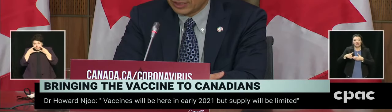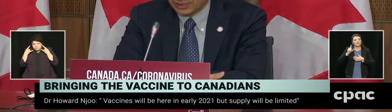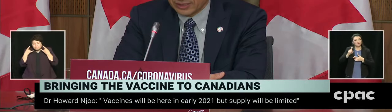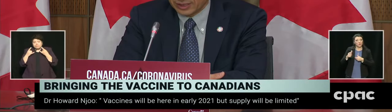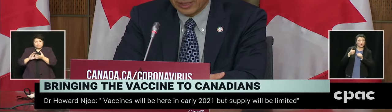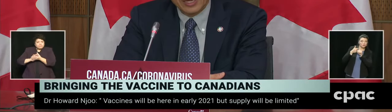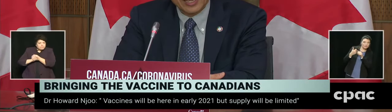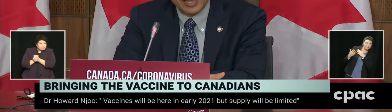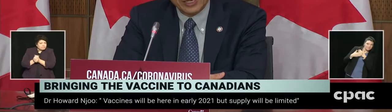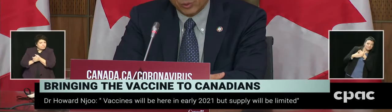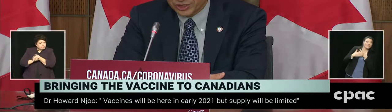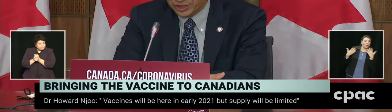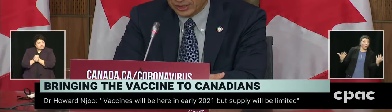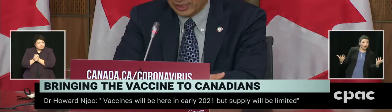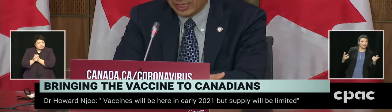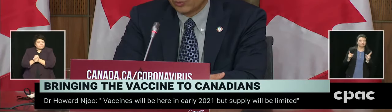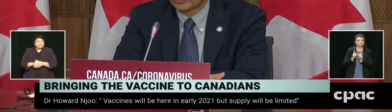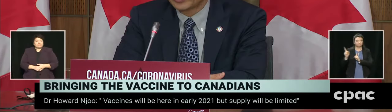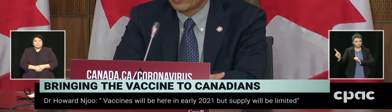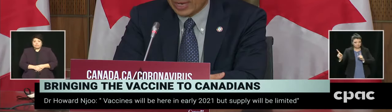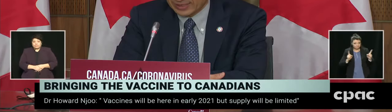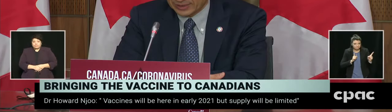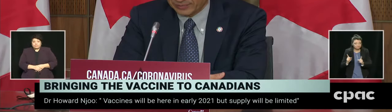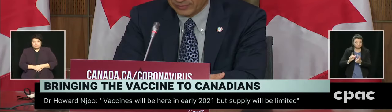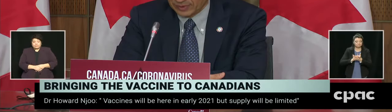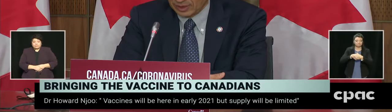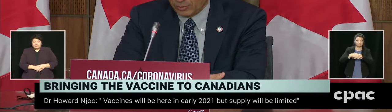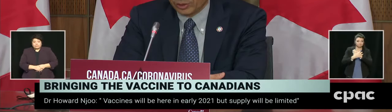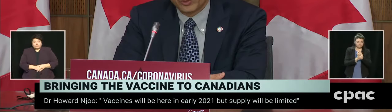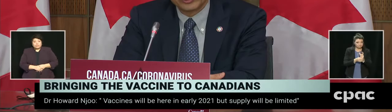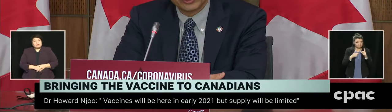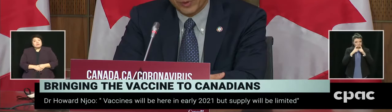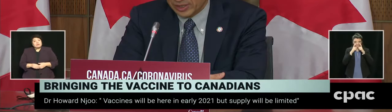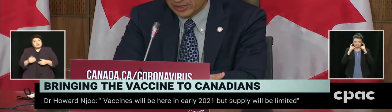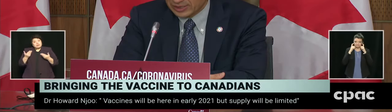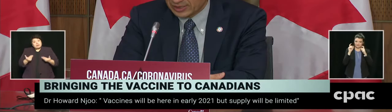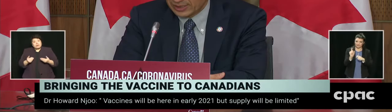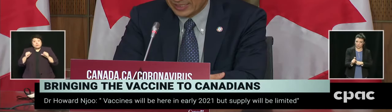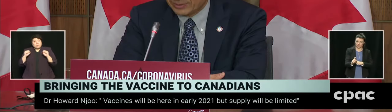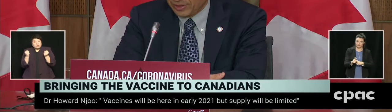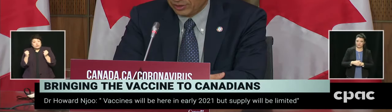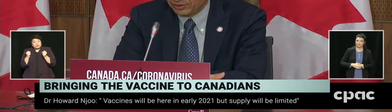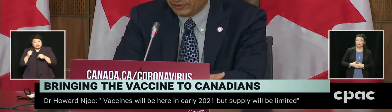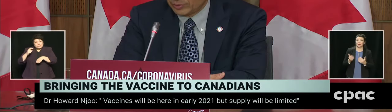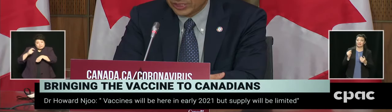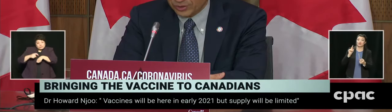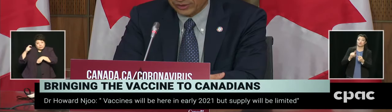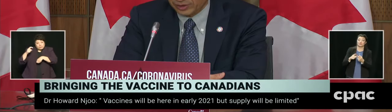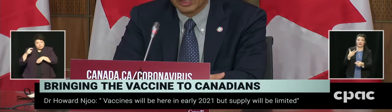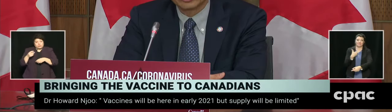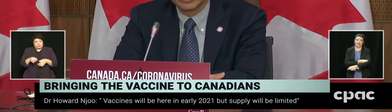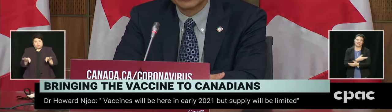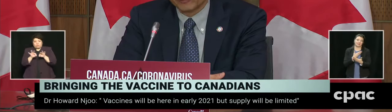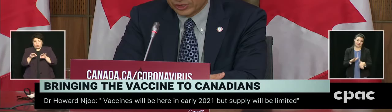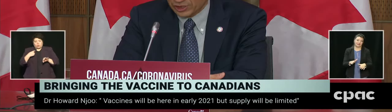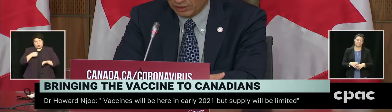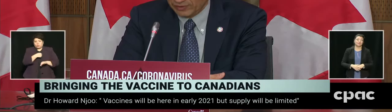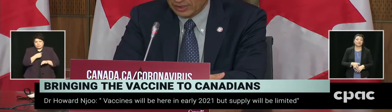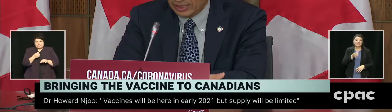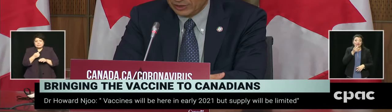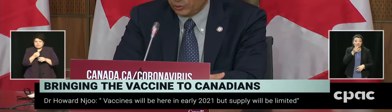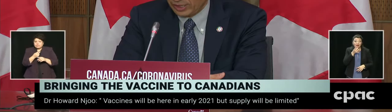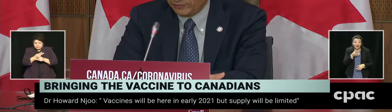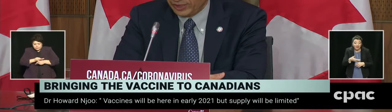physical distancing, hand washing, and wearing a mask. With winter upon us, it's imperative that we strengthen our collective